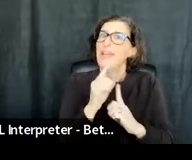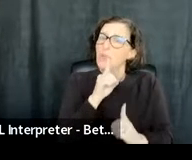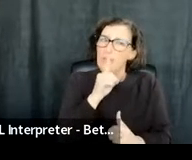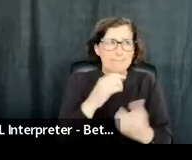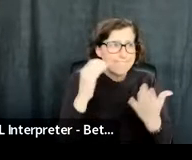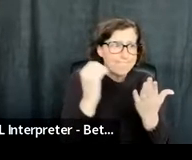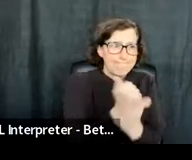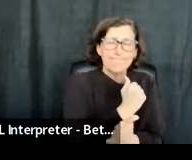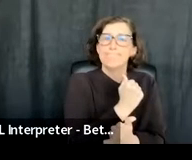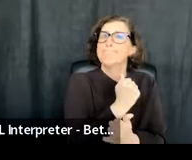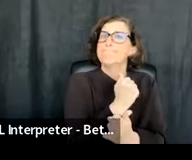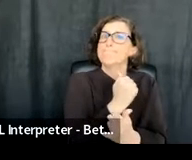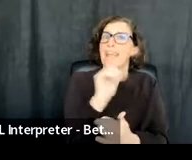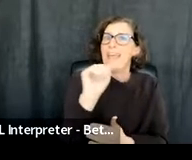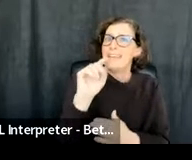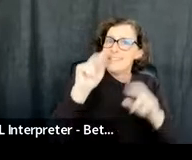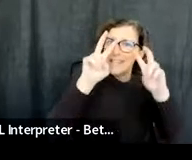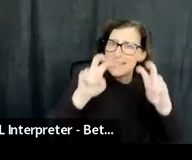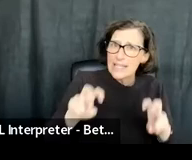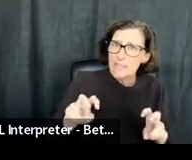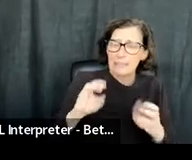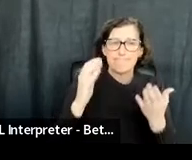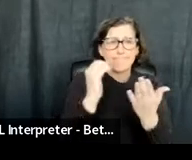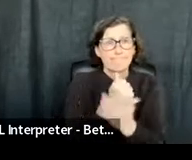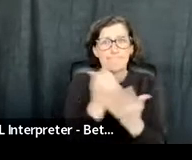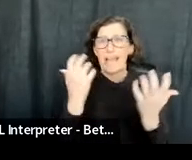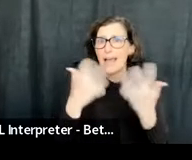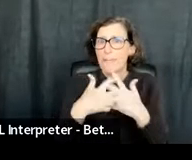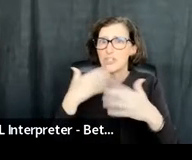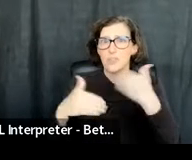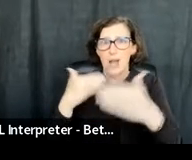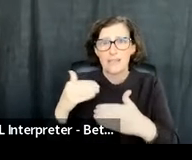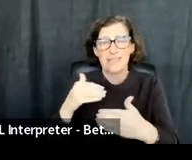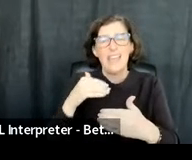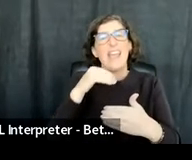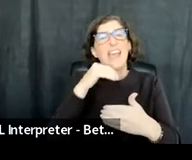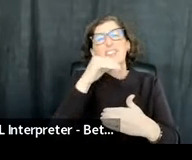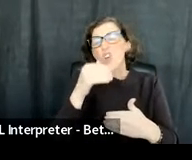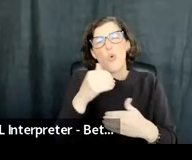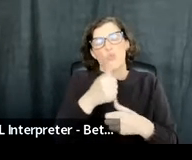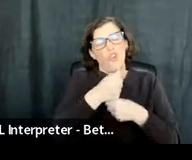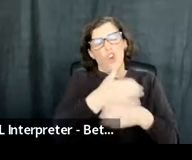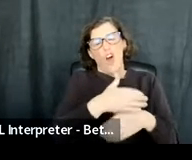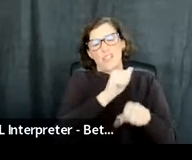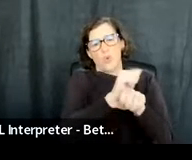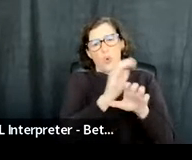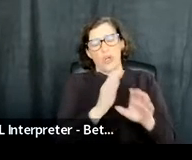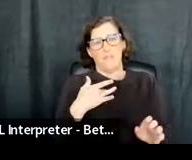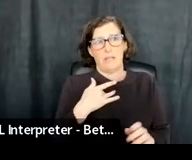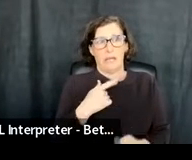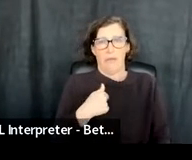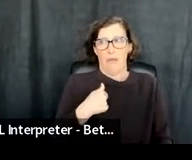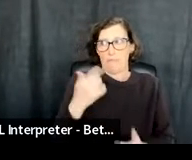regional accommodations process, and not make it onerous, or, not make the person feel like they have to hide it or be ashamed